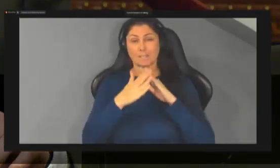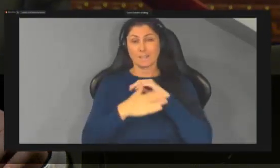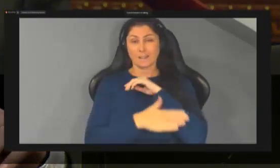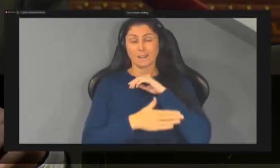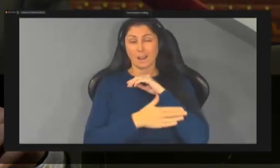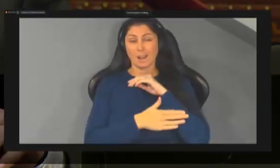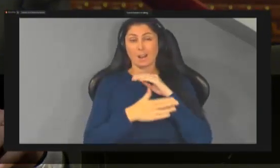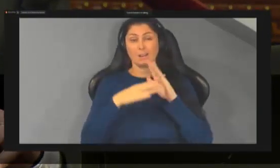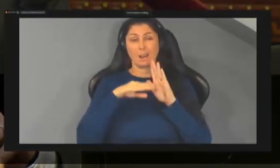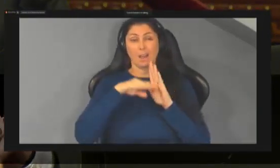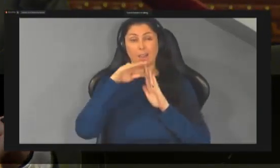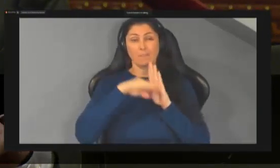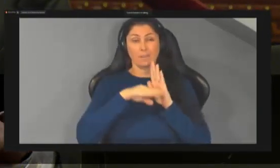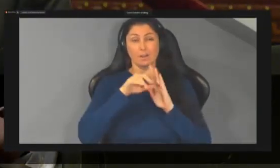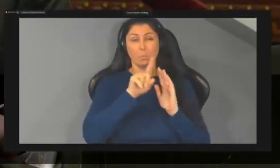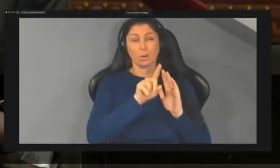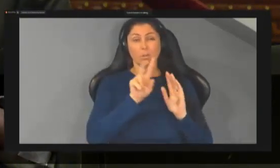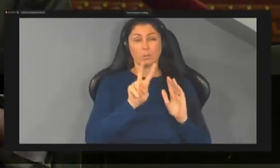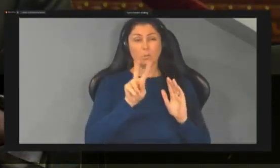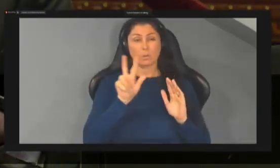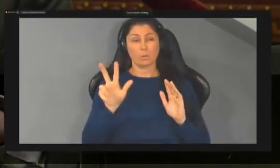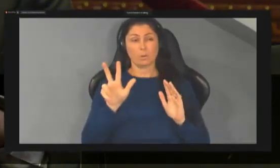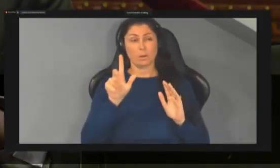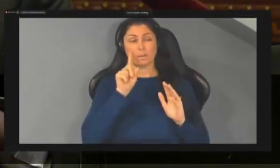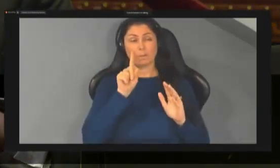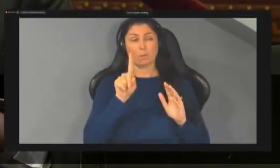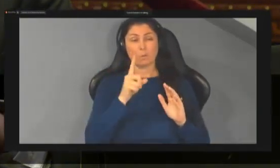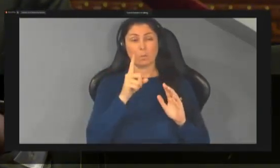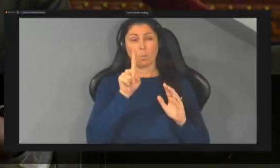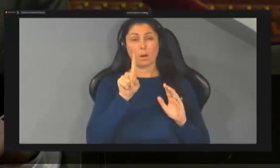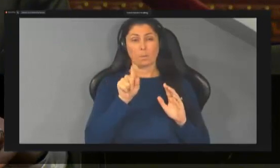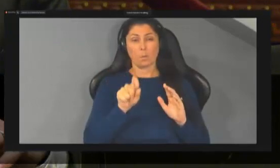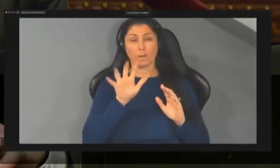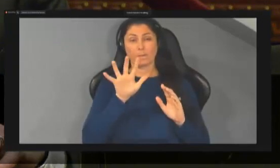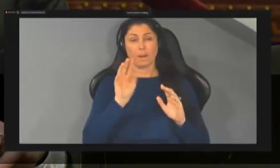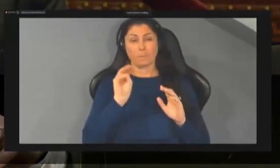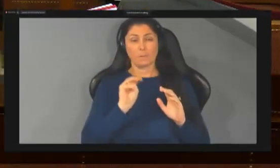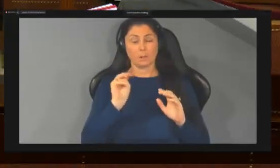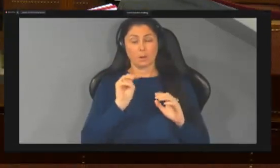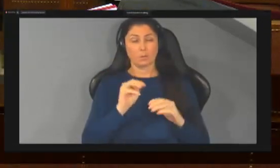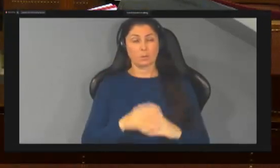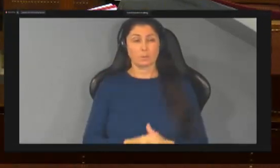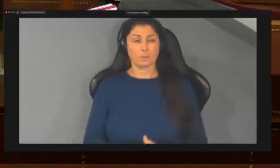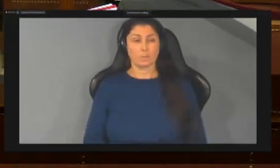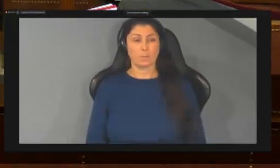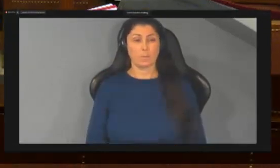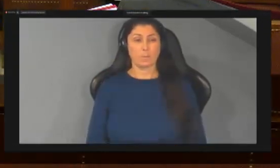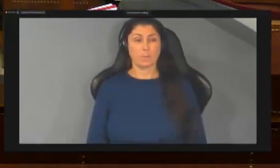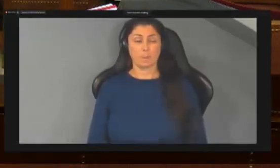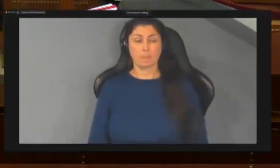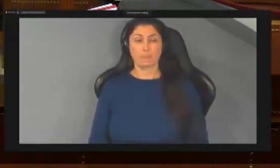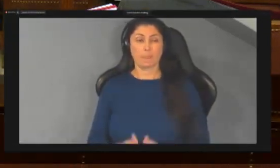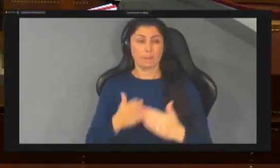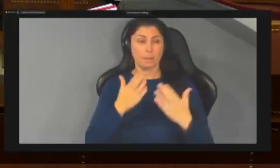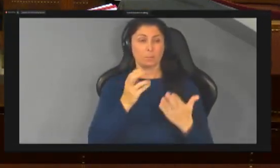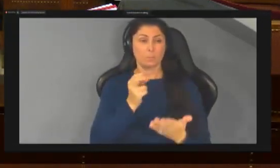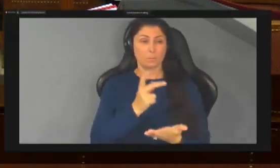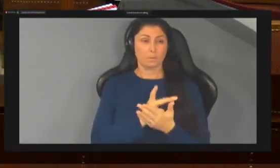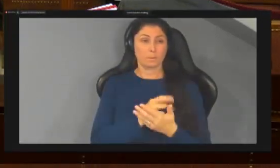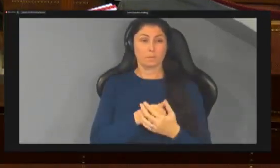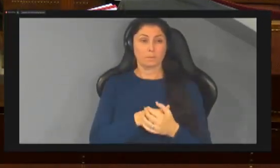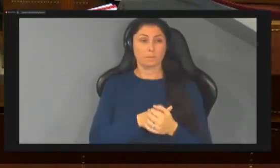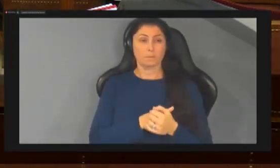elevators 1, 2, and 3 for $1.5 million. Motion to approve. Second.